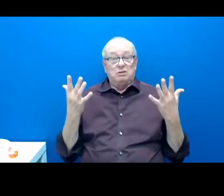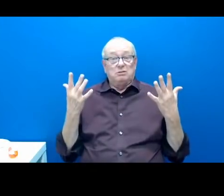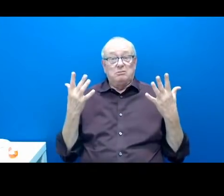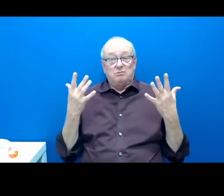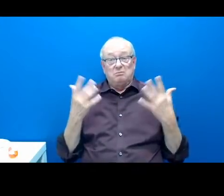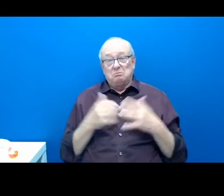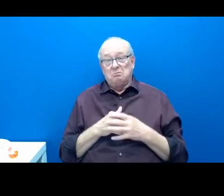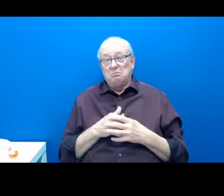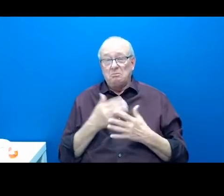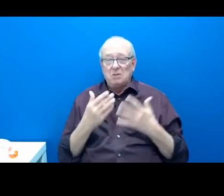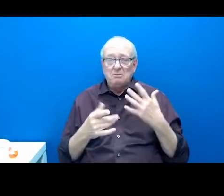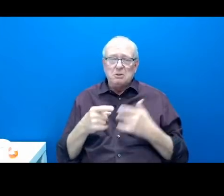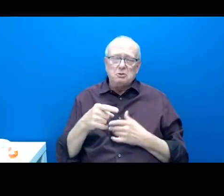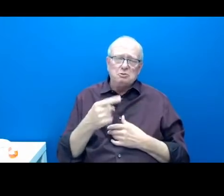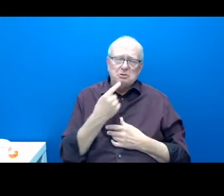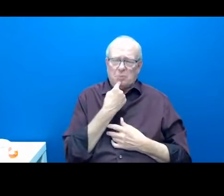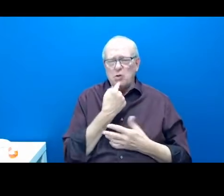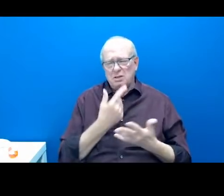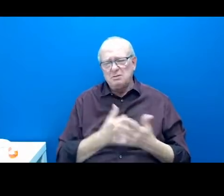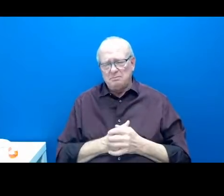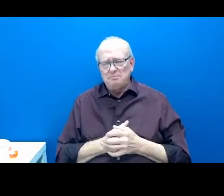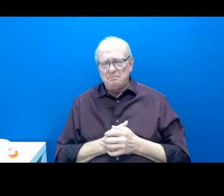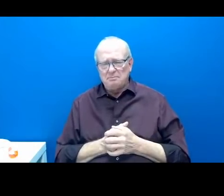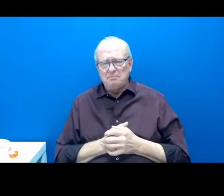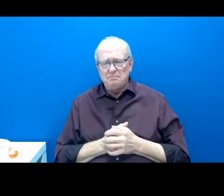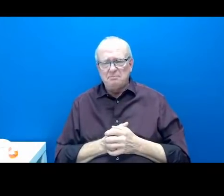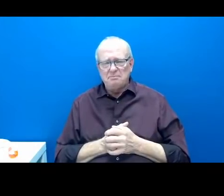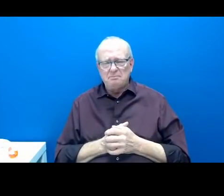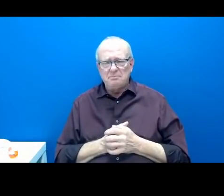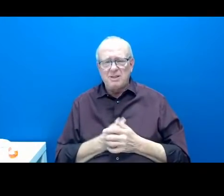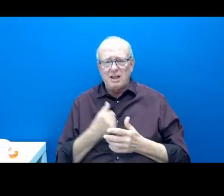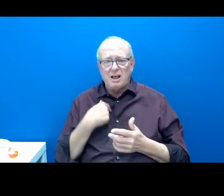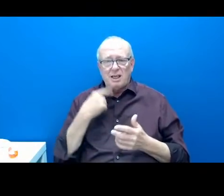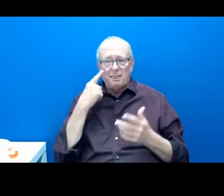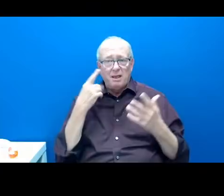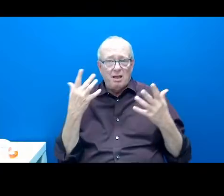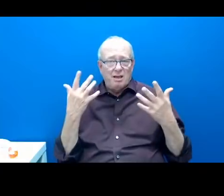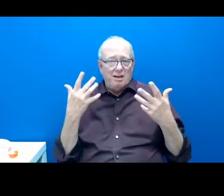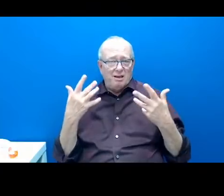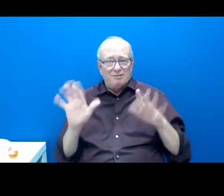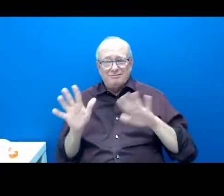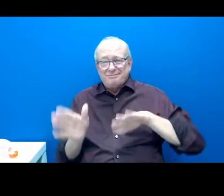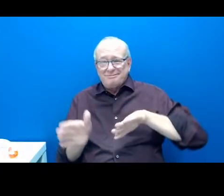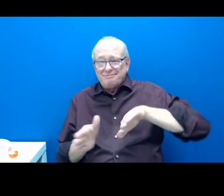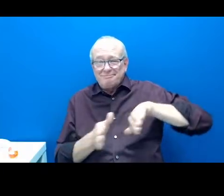people because we thought we were past this, but